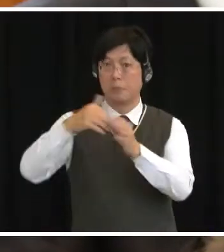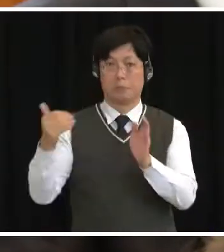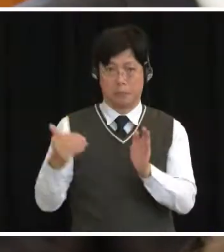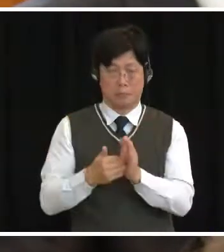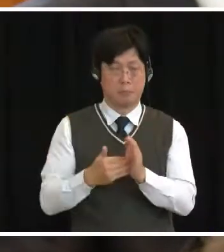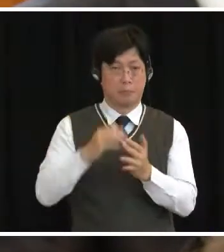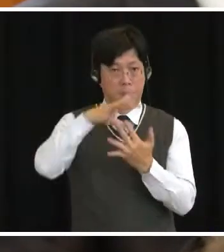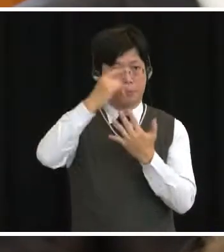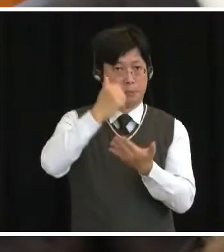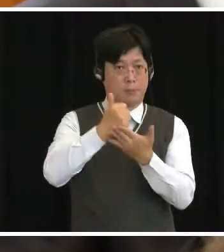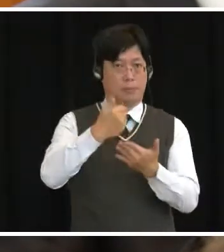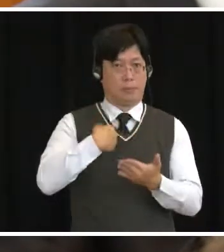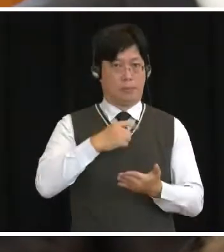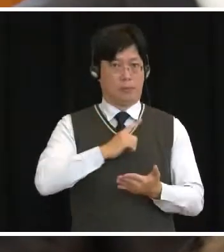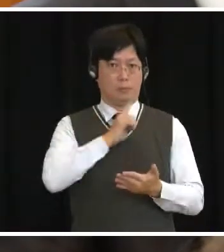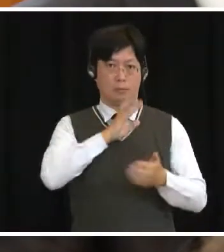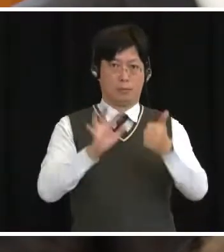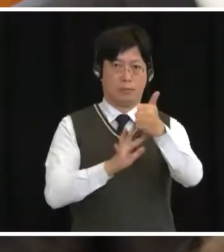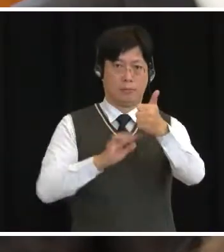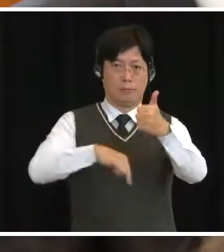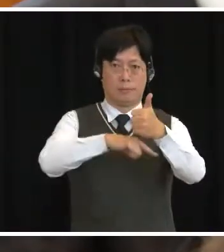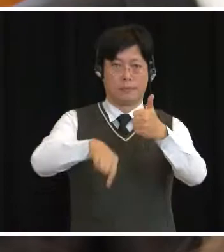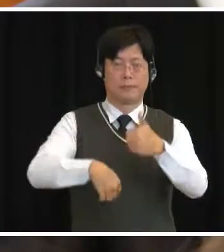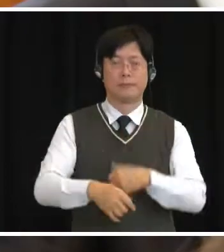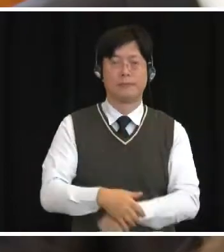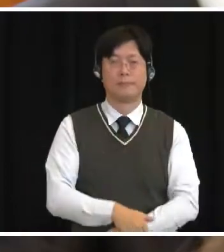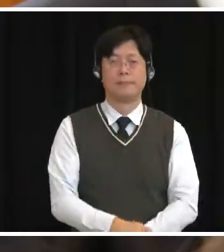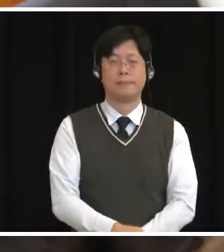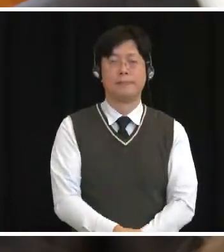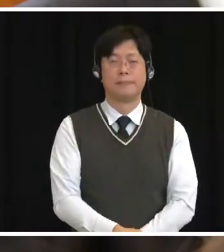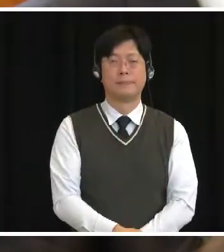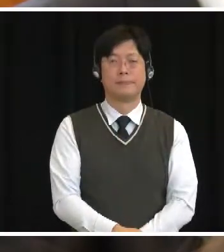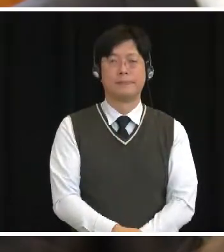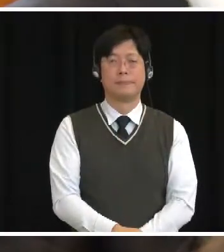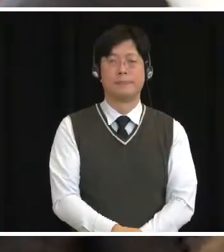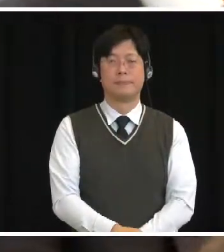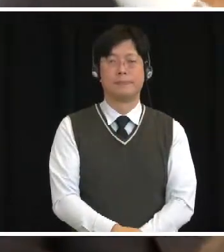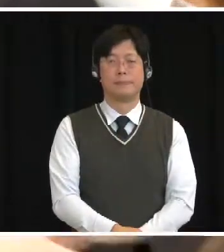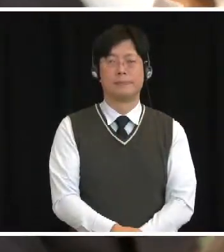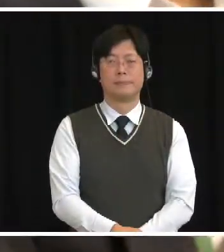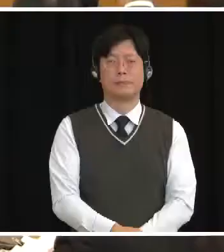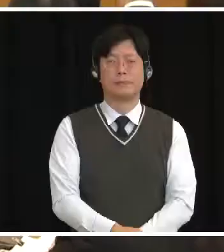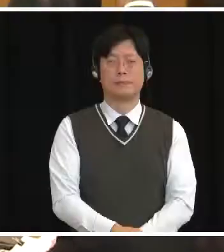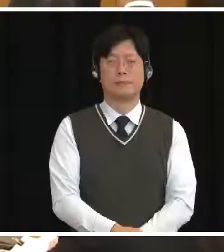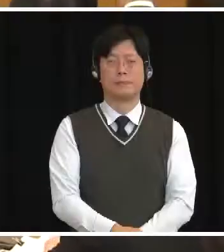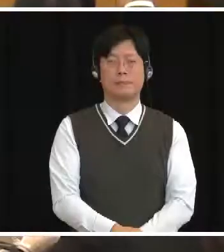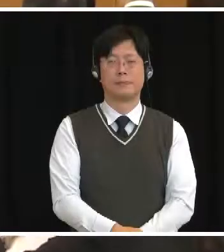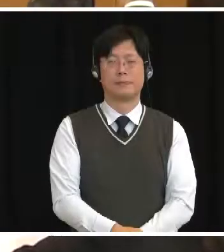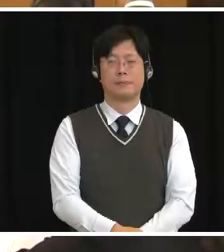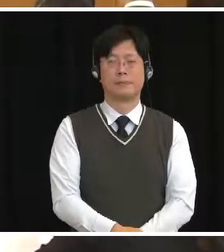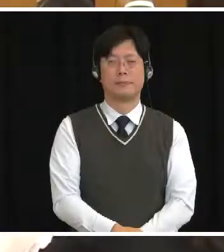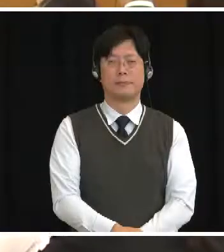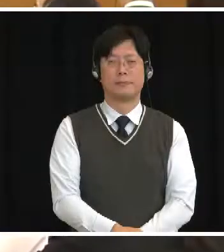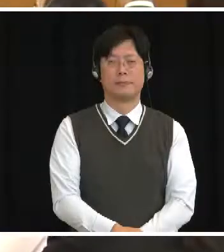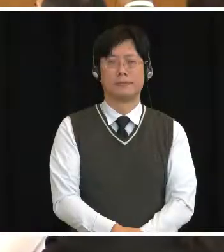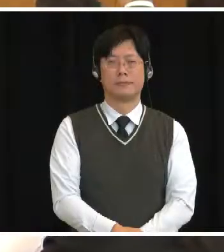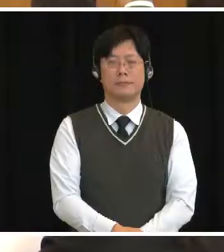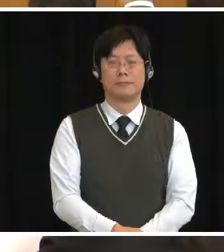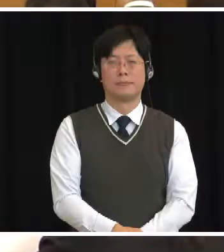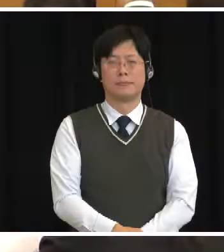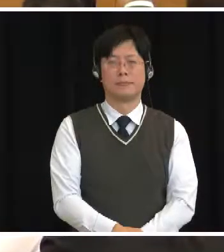are natural members, and they can choose their own leaders of the student body.